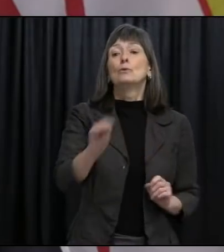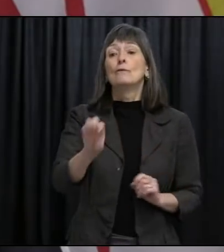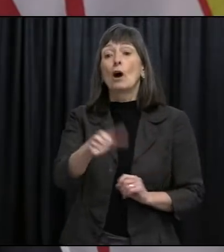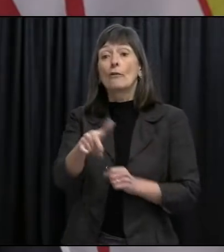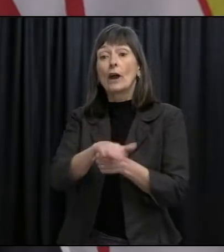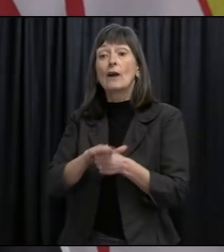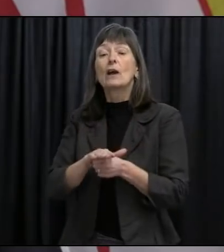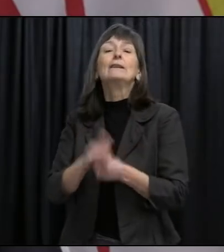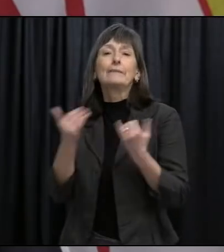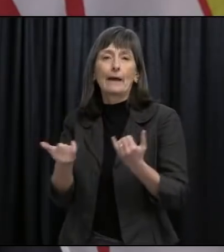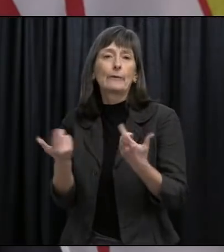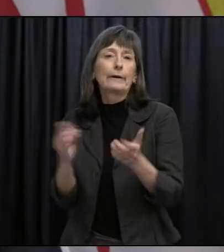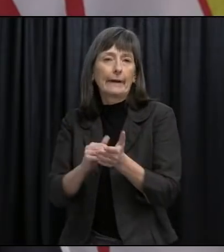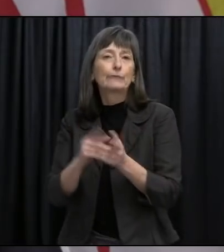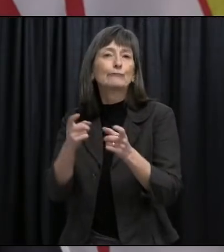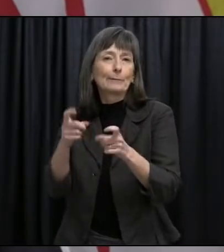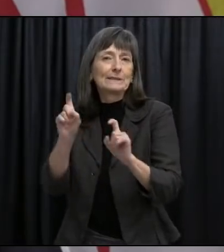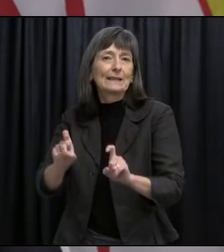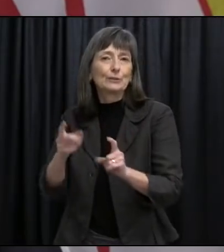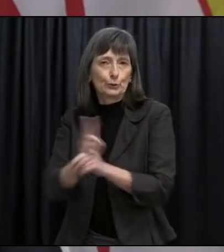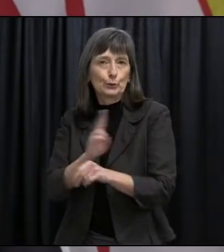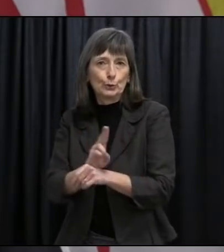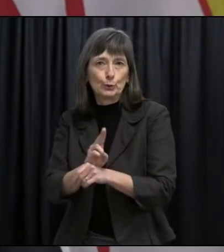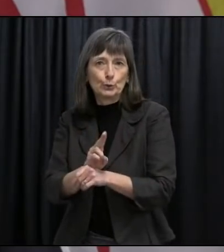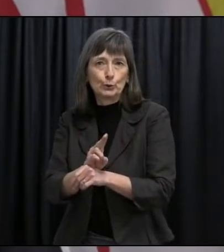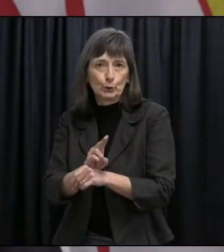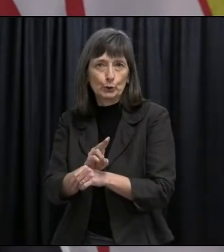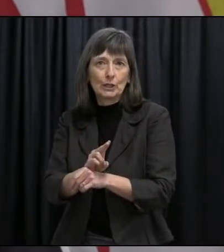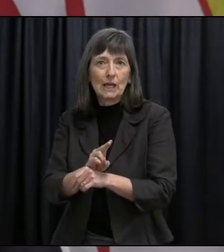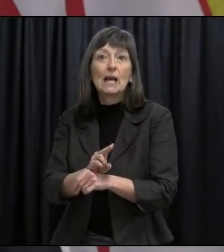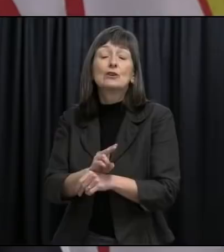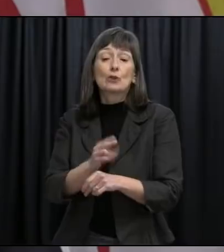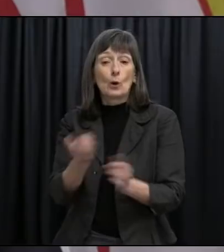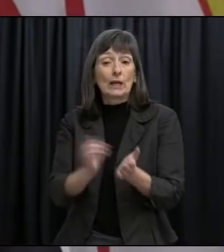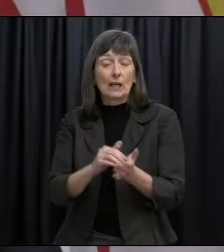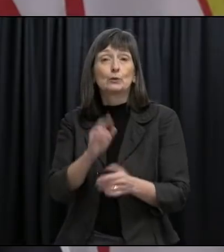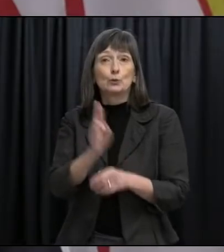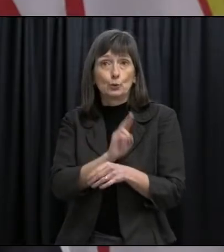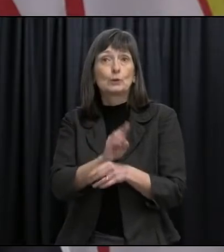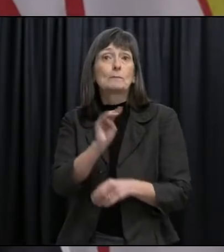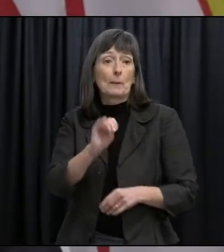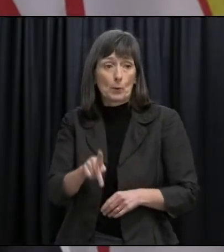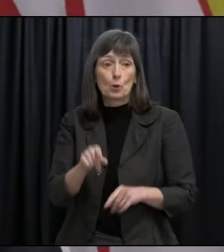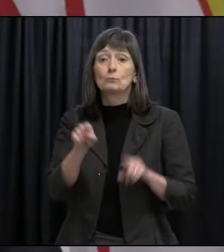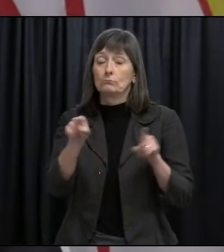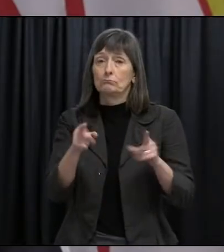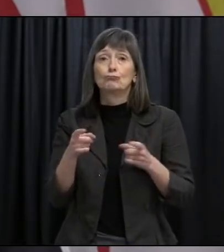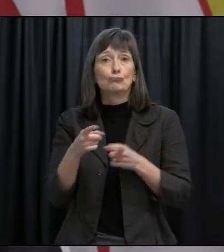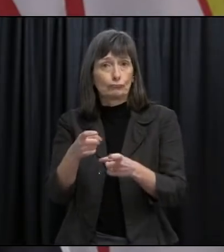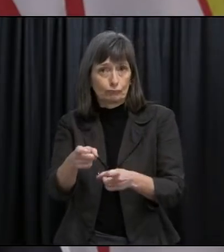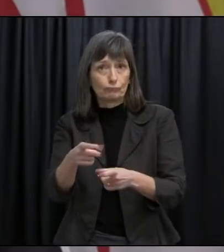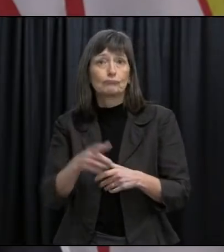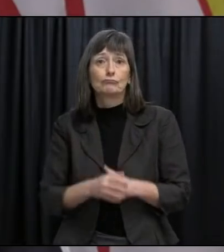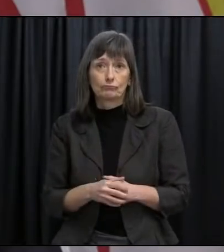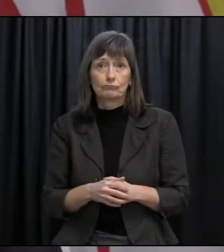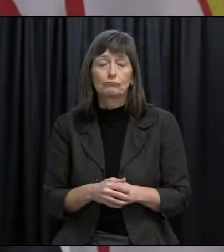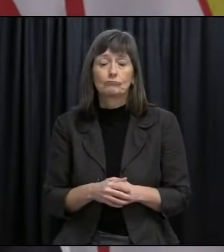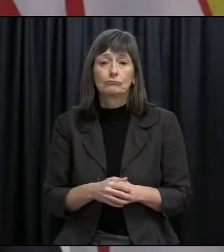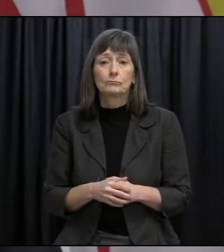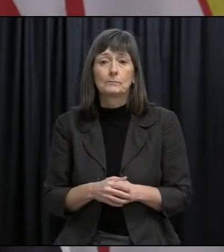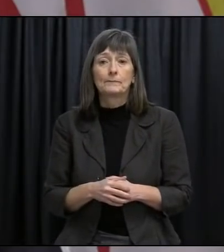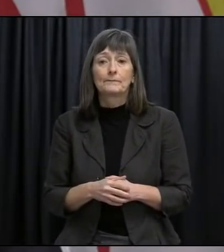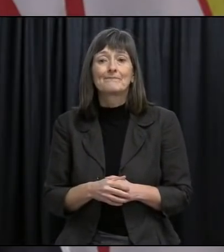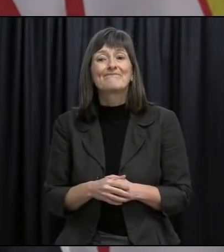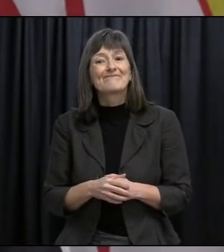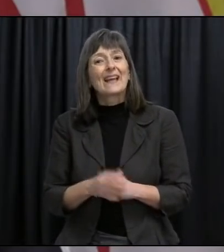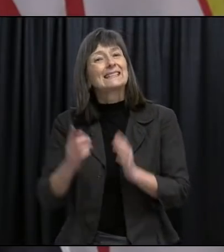those positive cases very quickly. The downside with the rapid testing, of course, is that it does have a